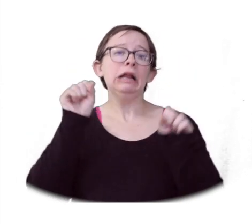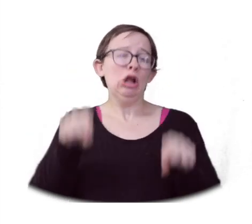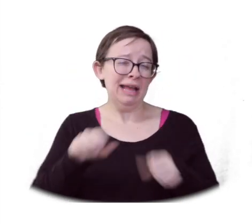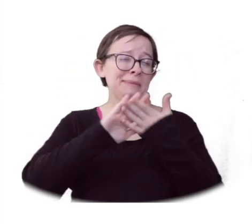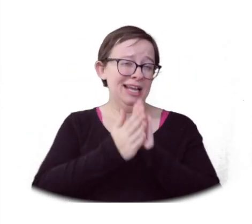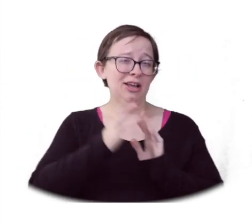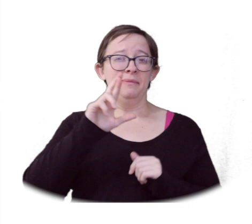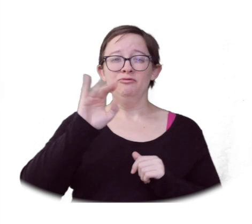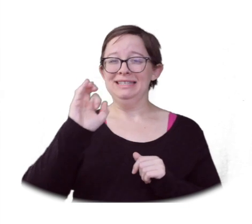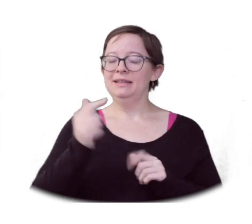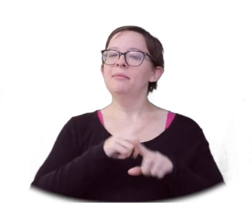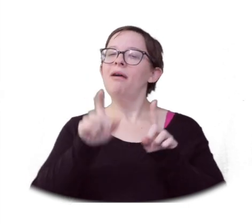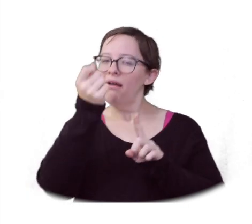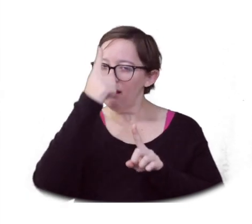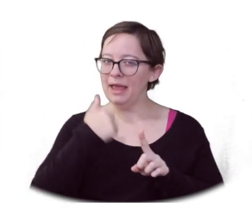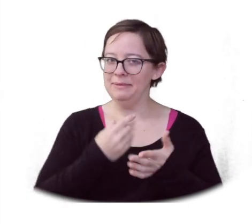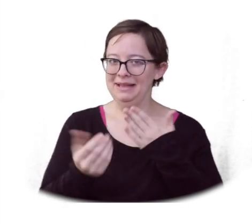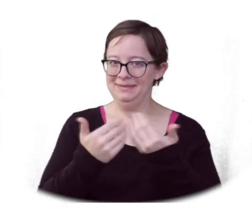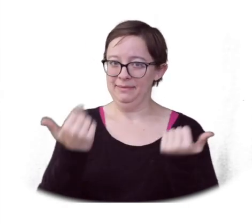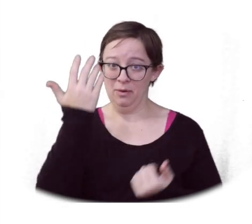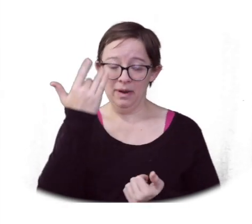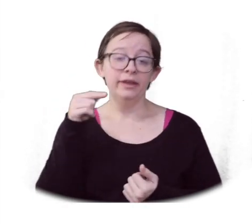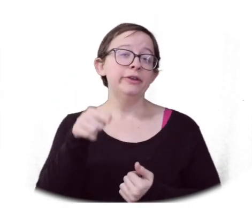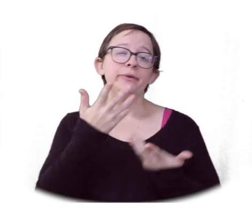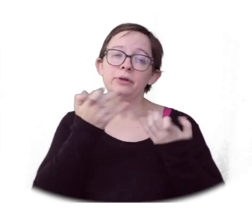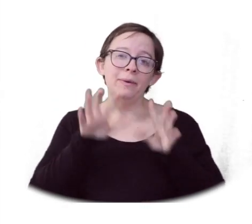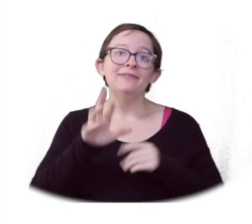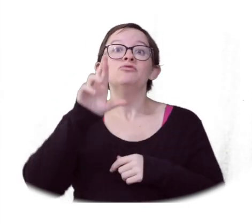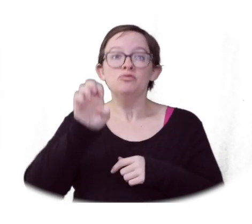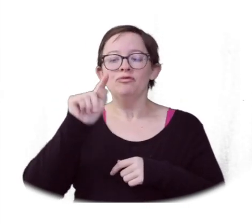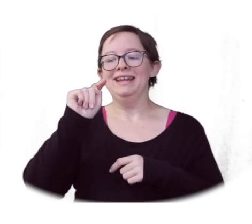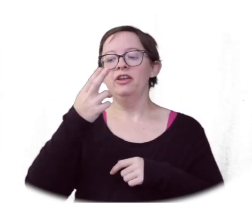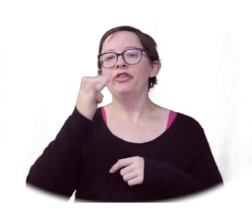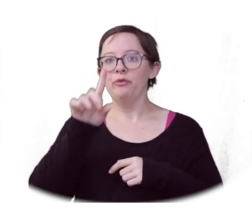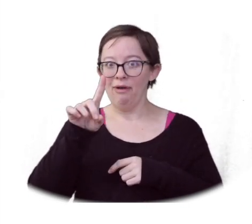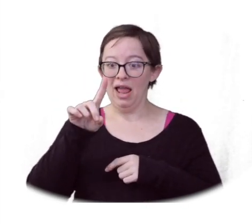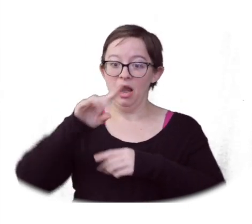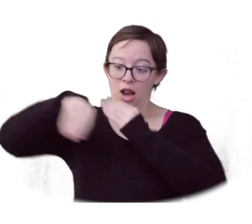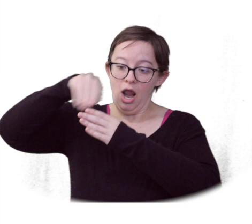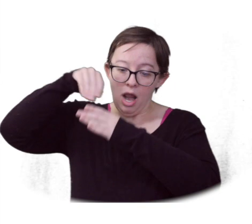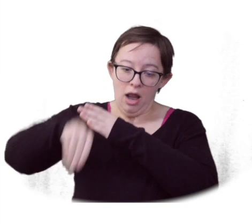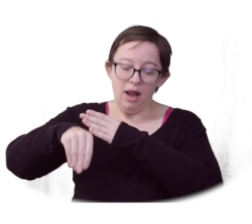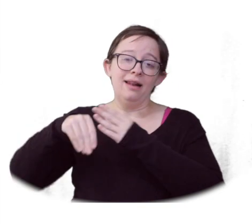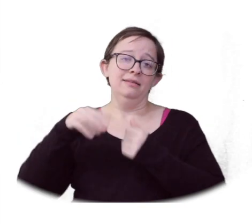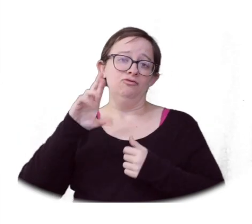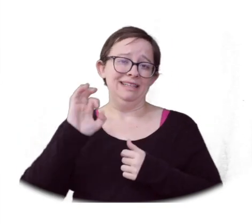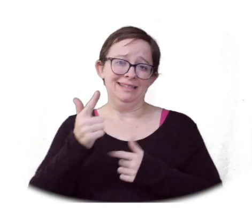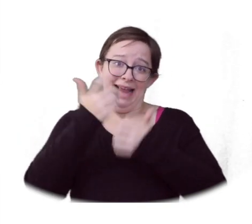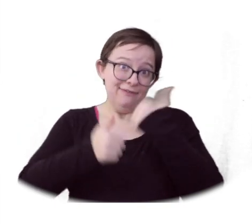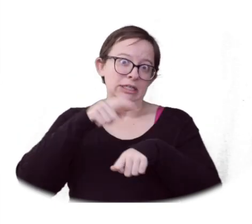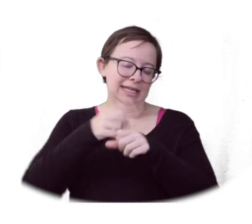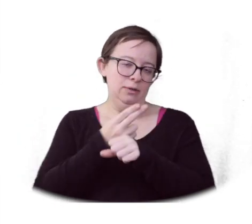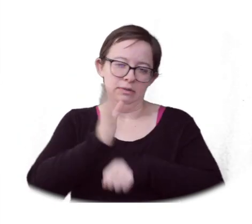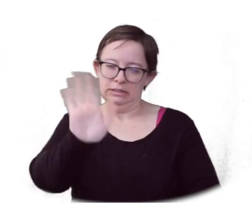one, it says, can become a ring sling, but I would get them separate because you do not want to have to rethread your ring sling every time that